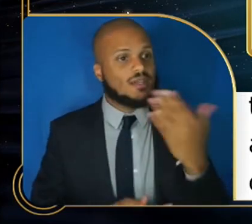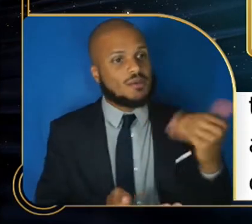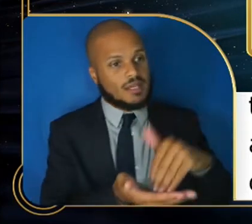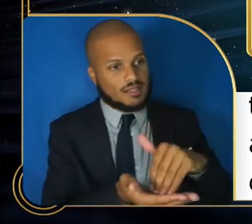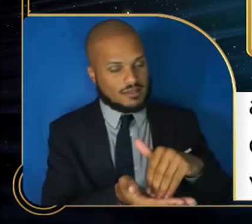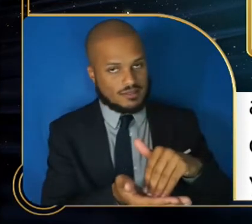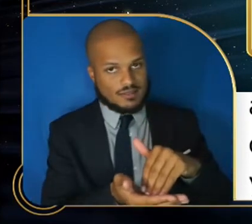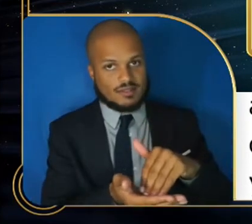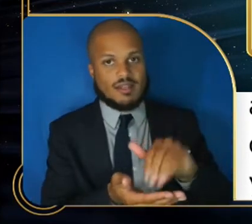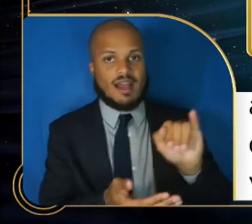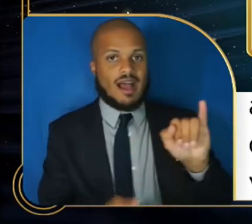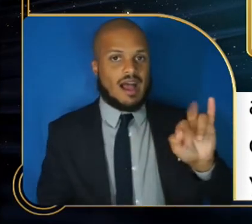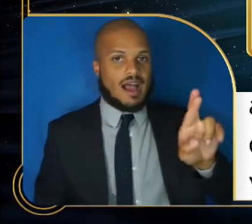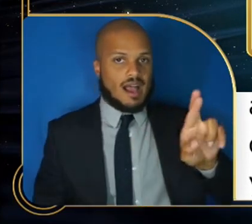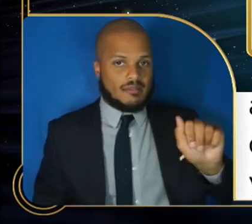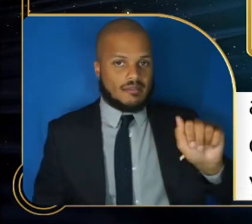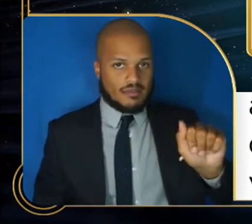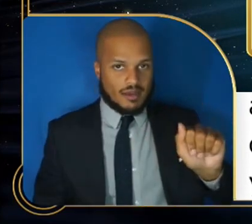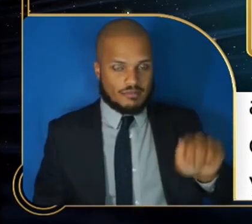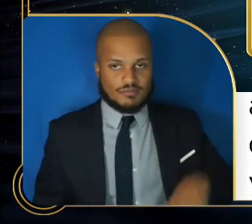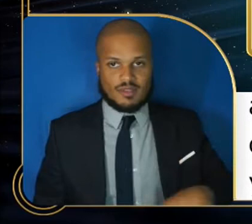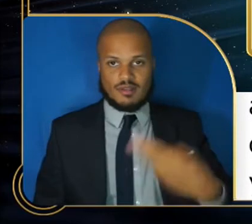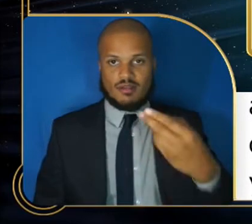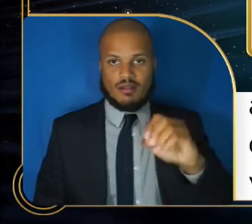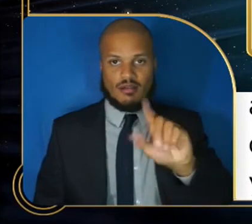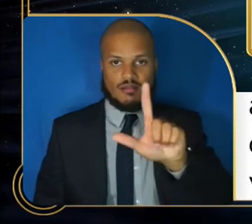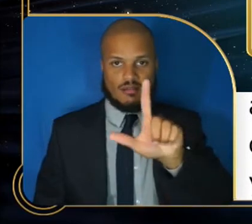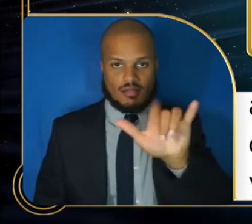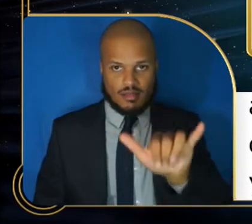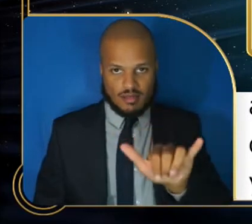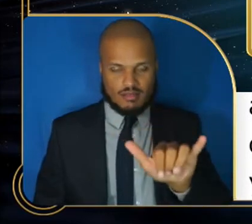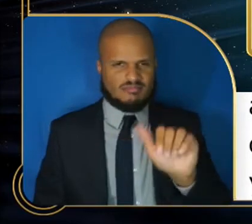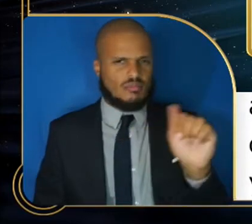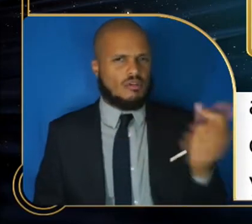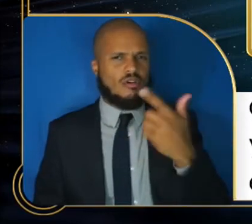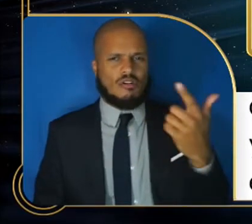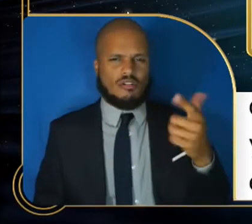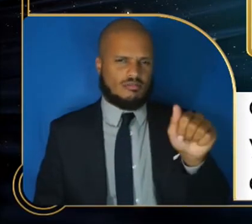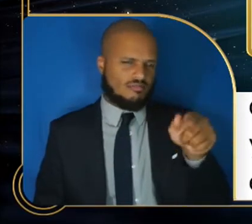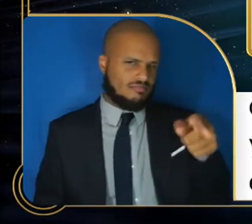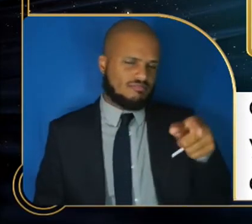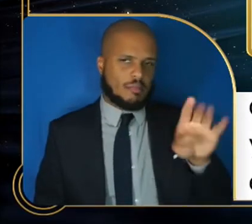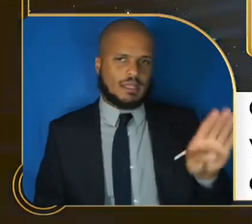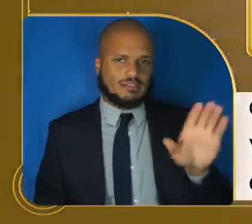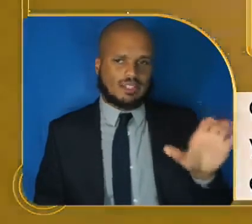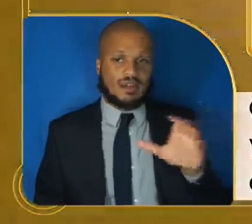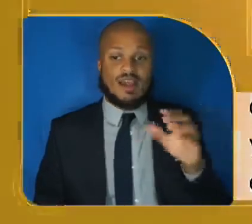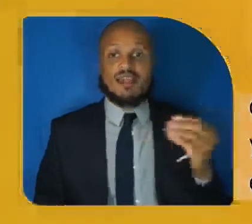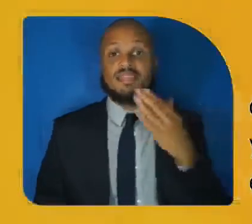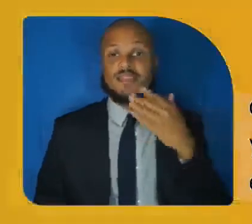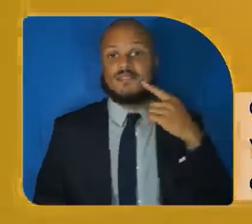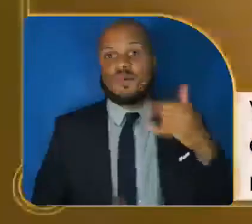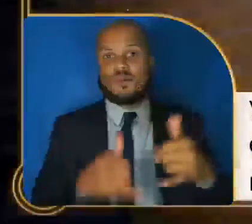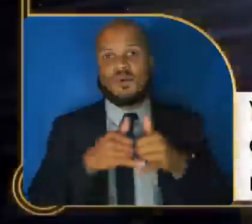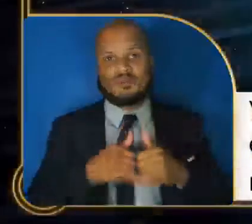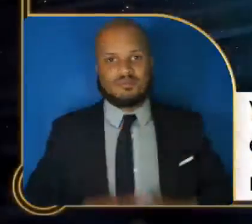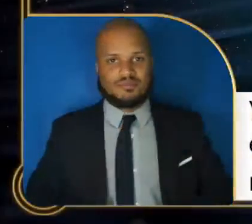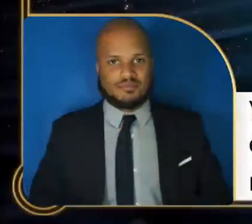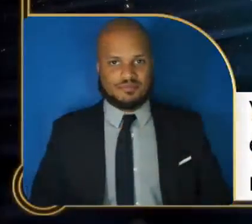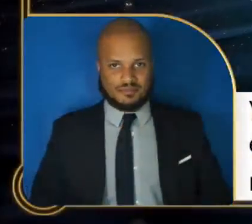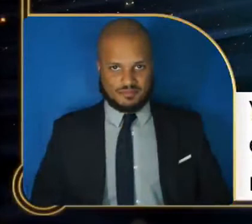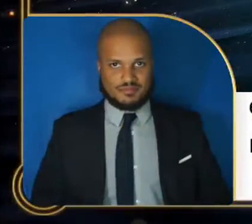to Ira, to Holly, to everybody at the Bazelon Center, and thank you so much for this award.